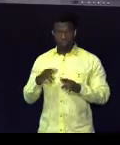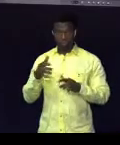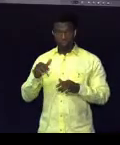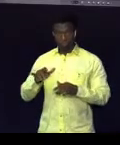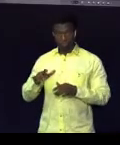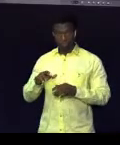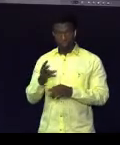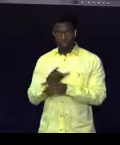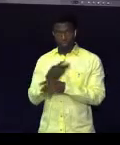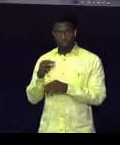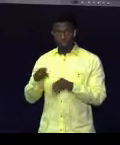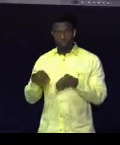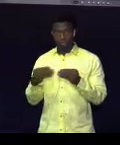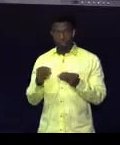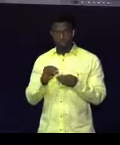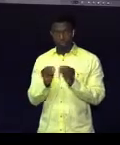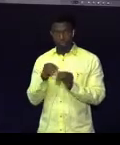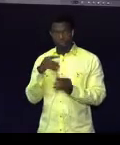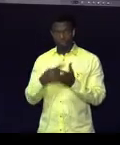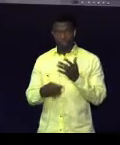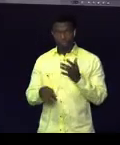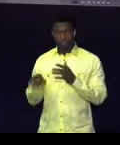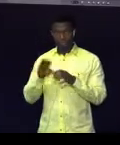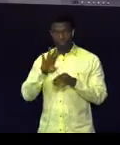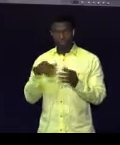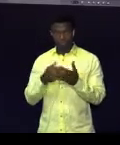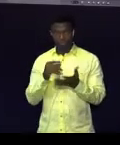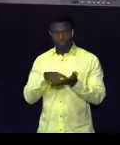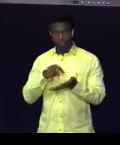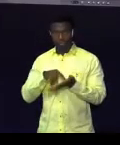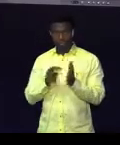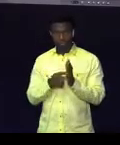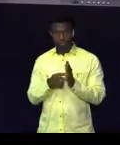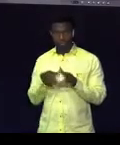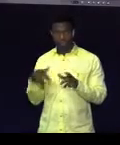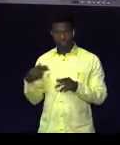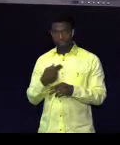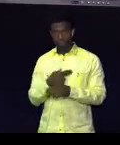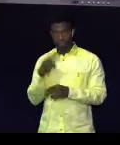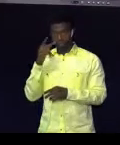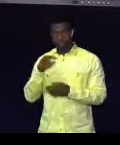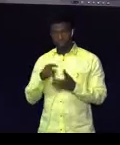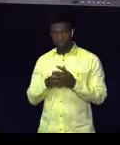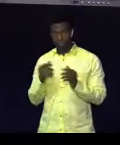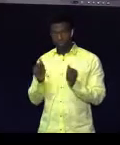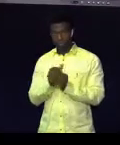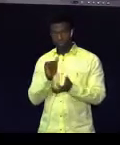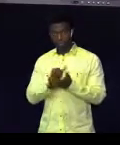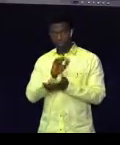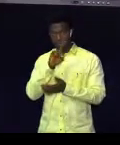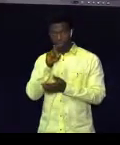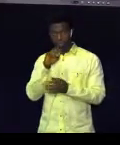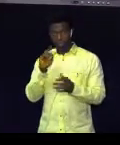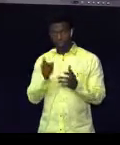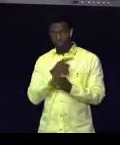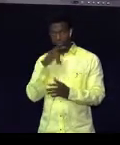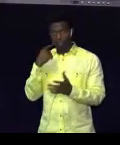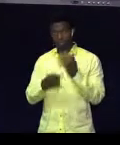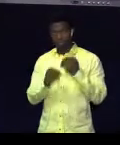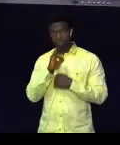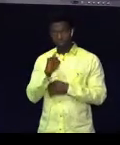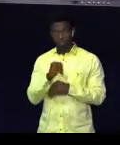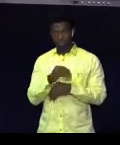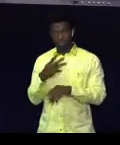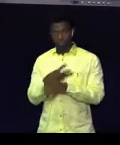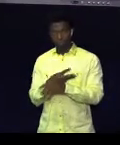common multiple of given numbers. What do all these mean? Let's check it out. So we begin with that question. First,